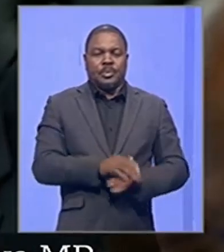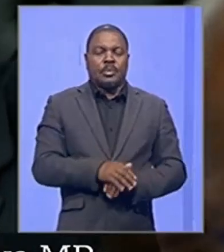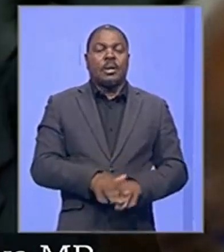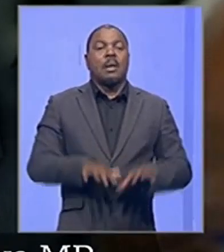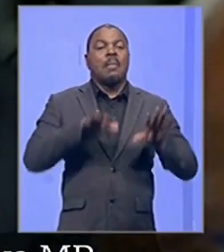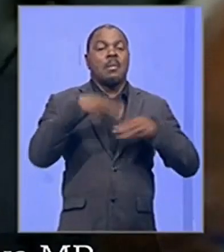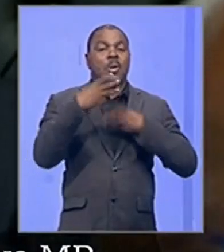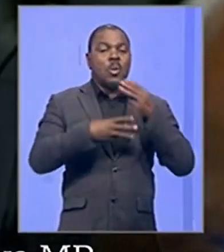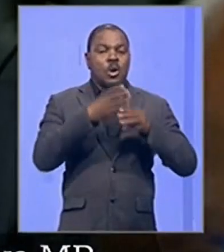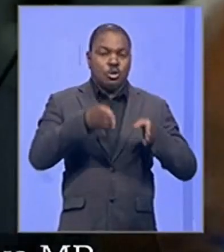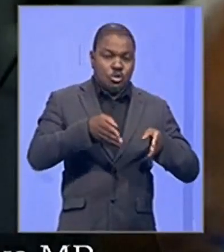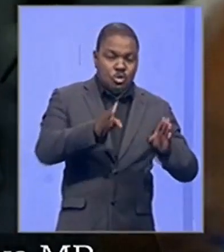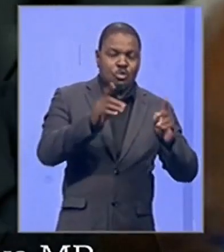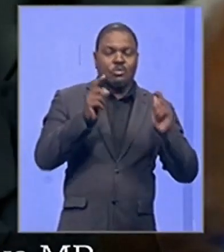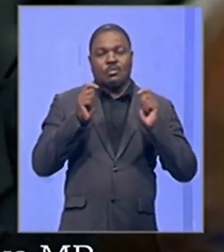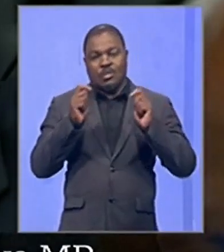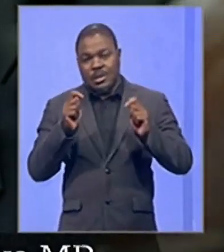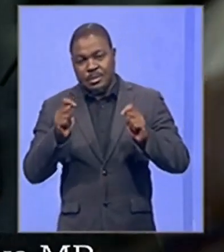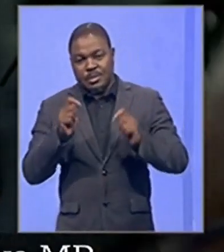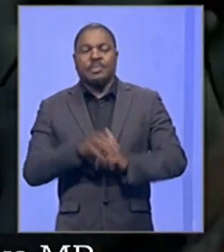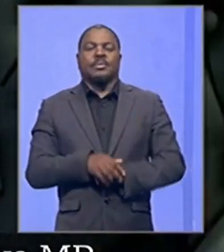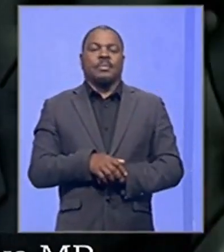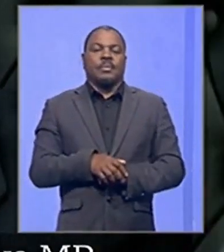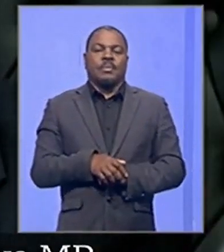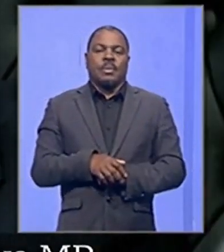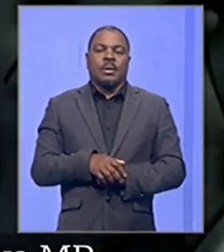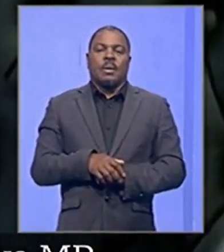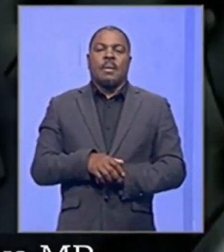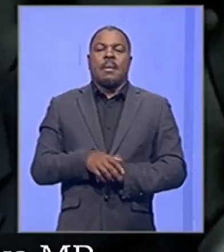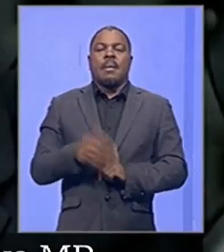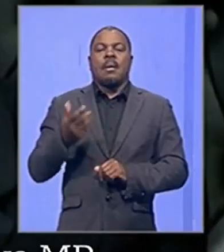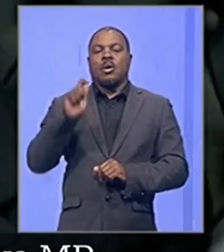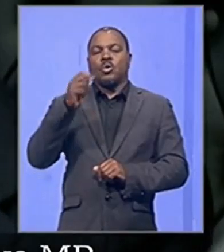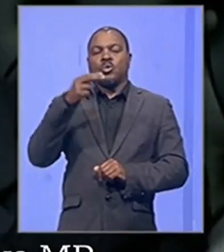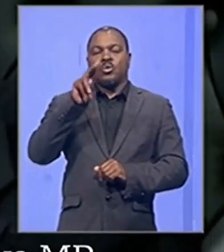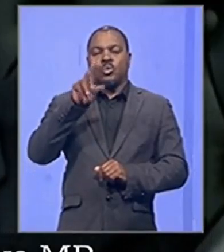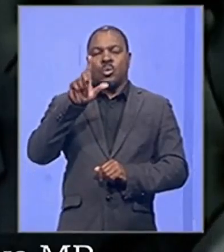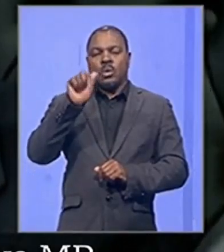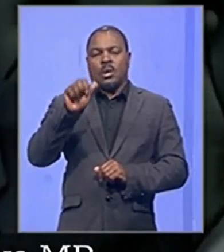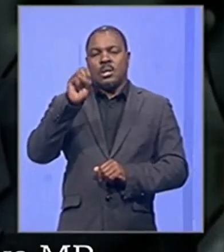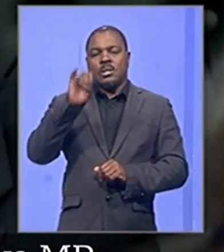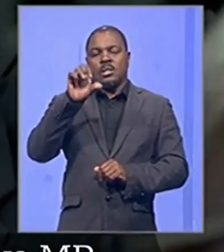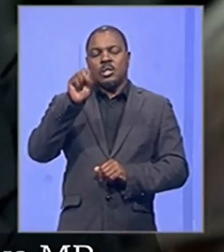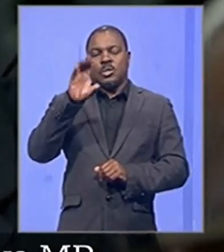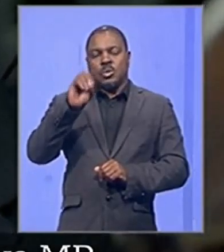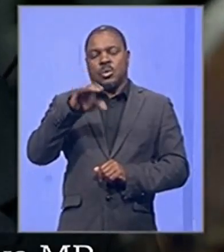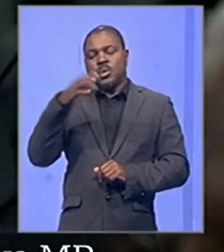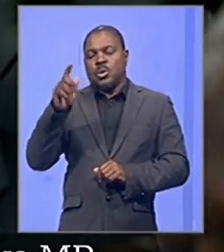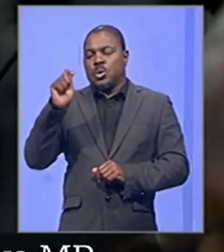Public Works, Roads and Transport, Mr. Tulasizwe Simon Tom.